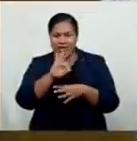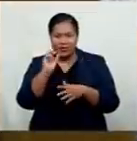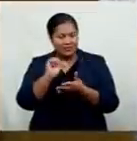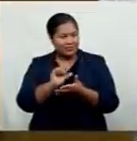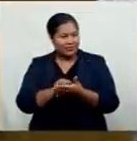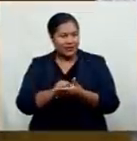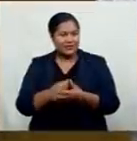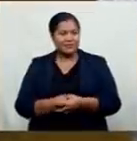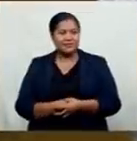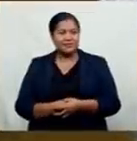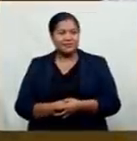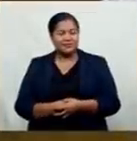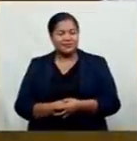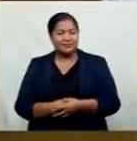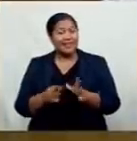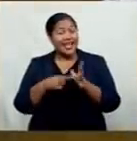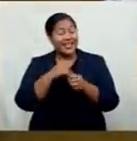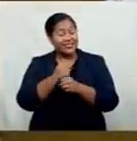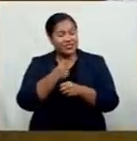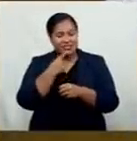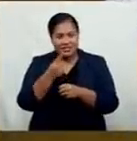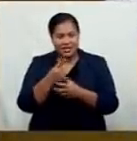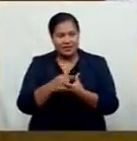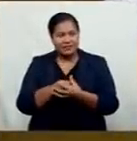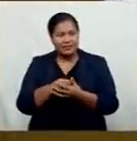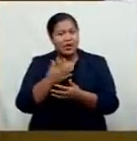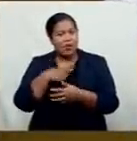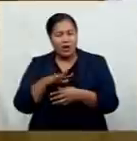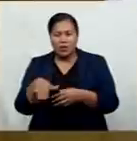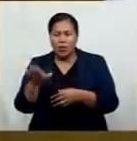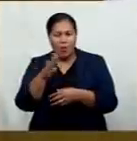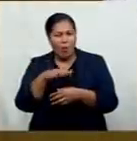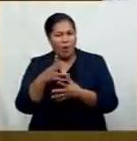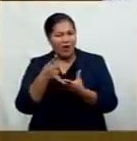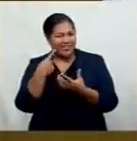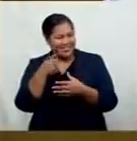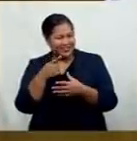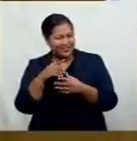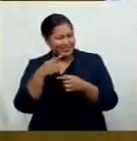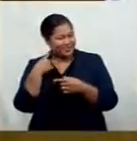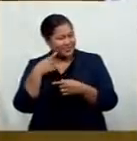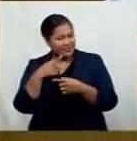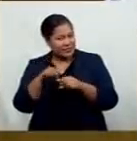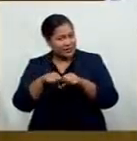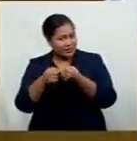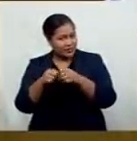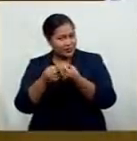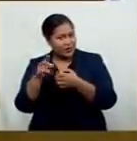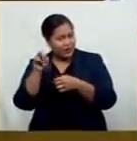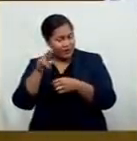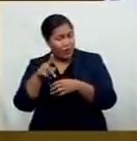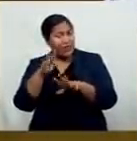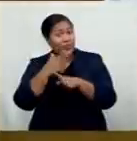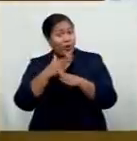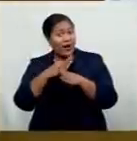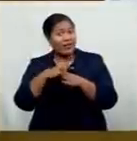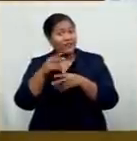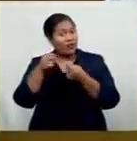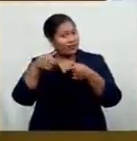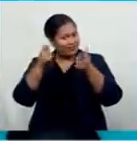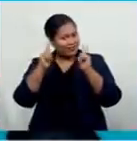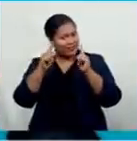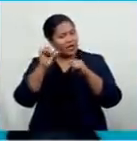The Attorney General says they want all the alleged breaches against the professor to be investigated further